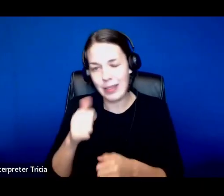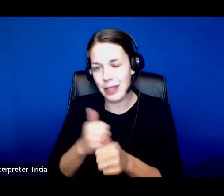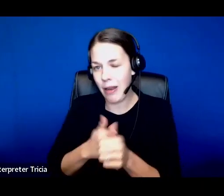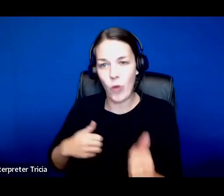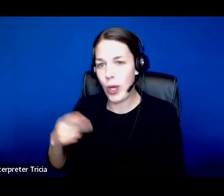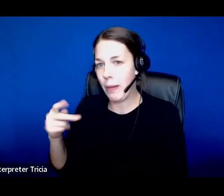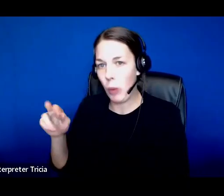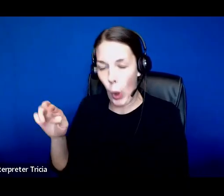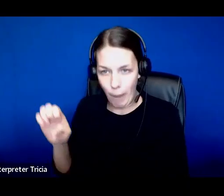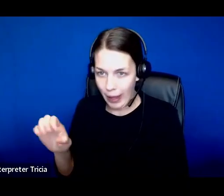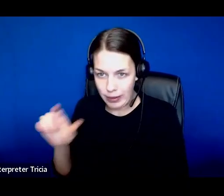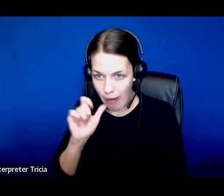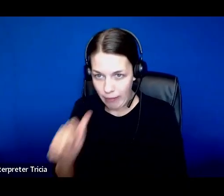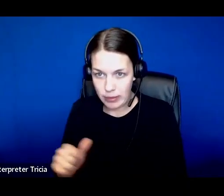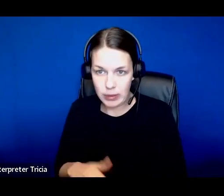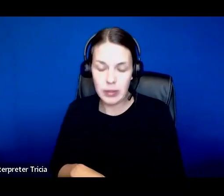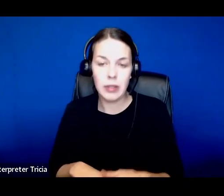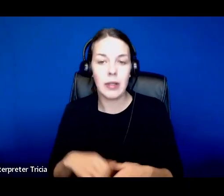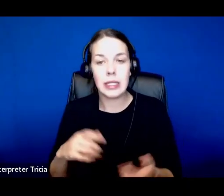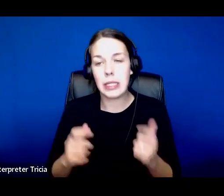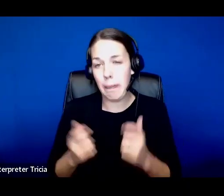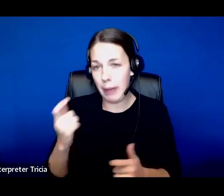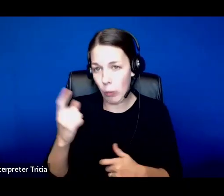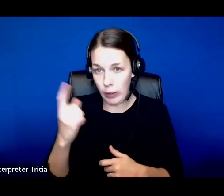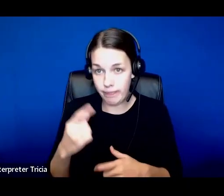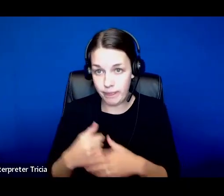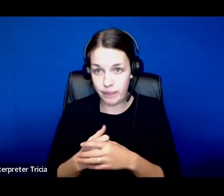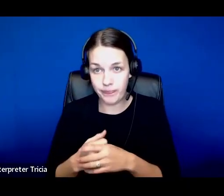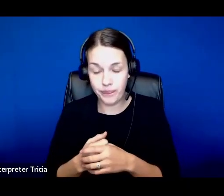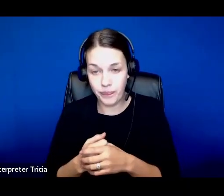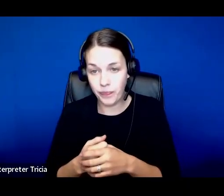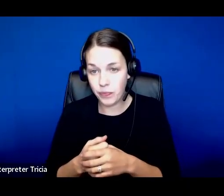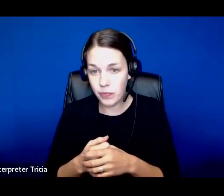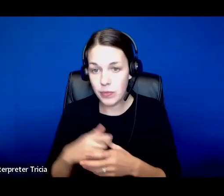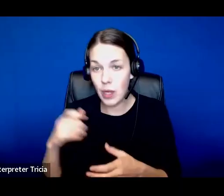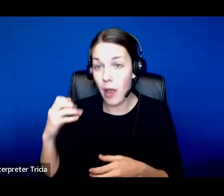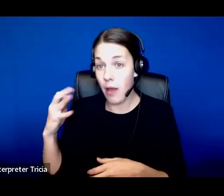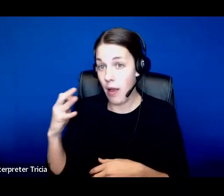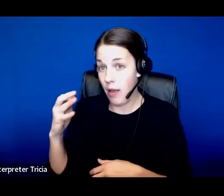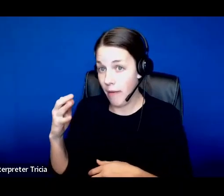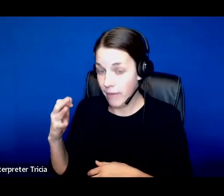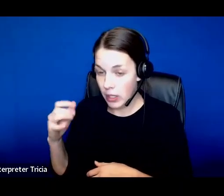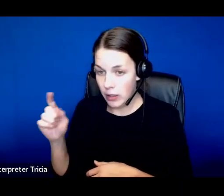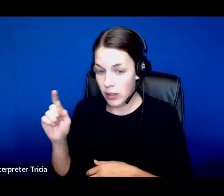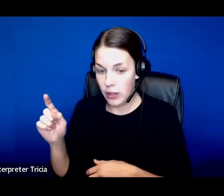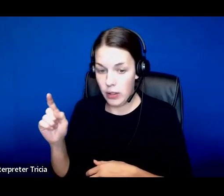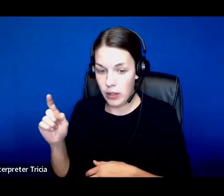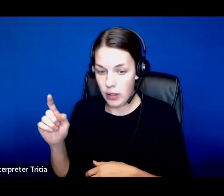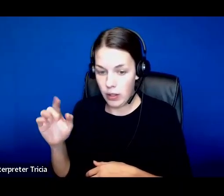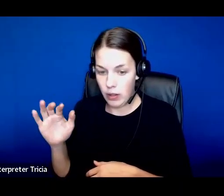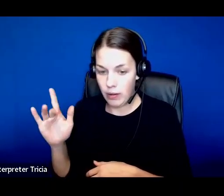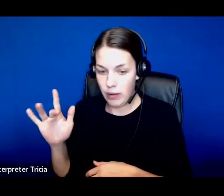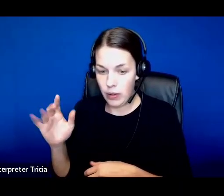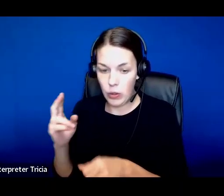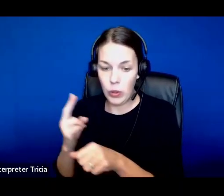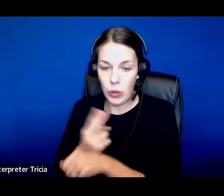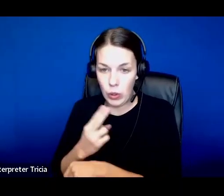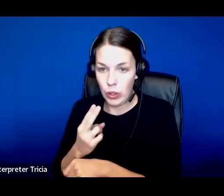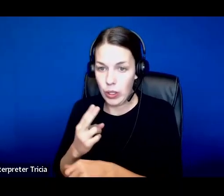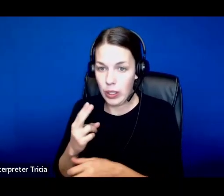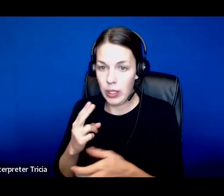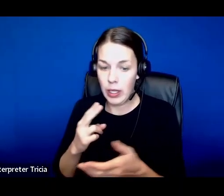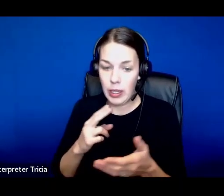probate. That's a big one. So if it's going to be used to pay